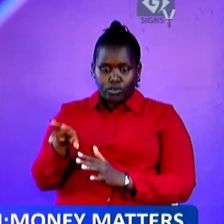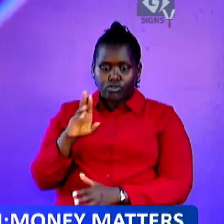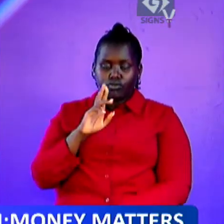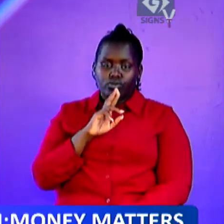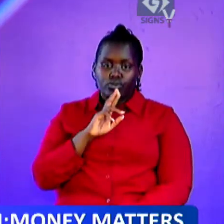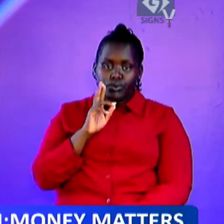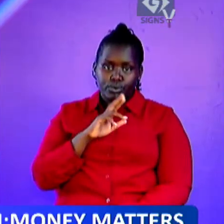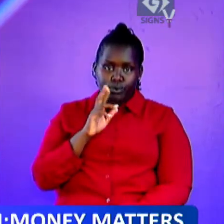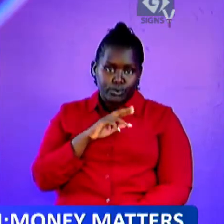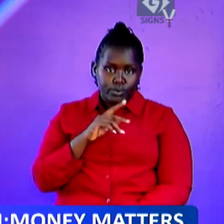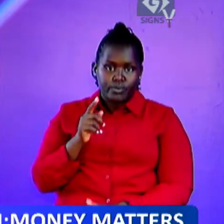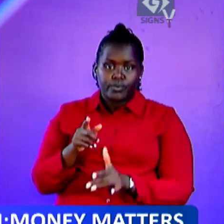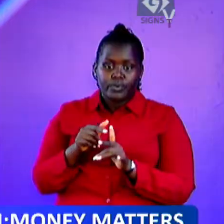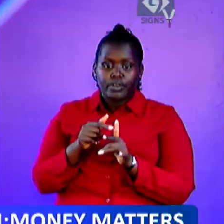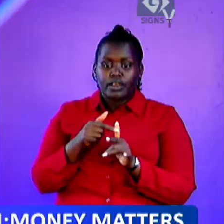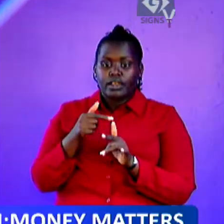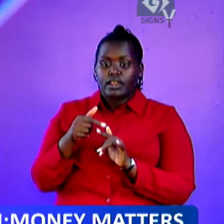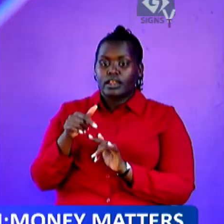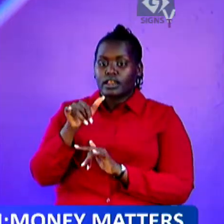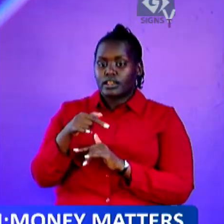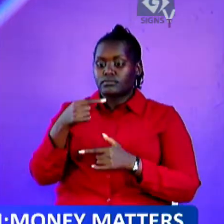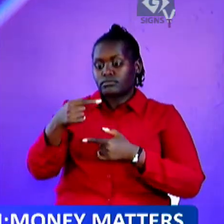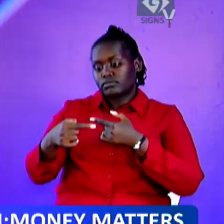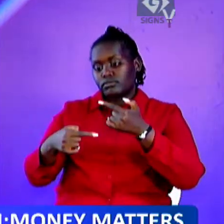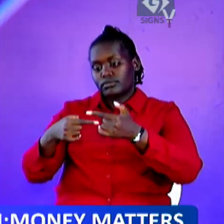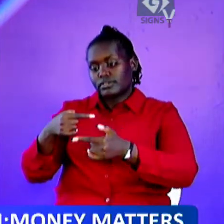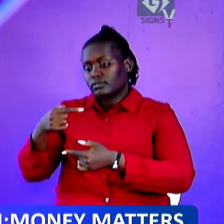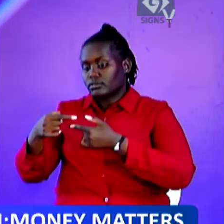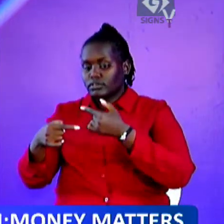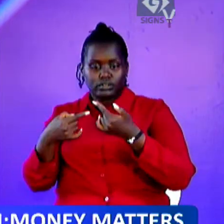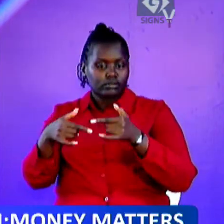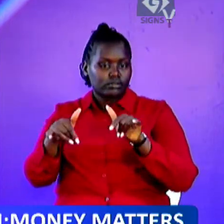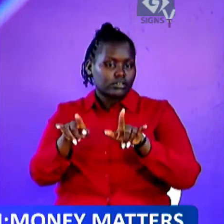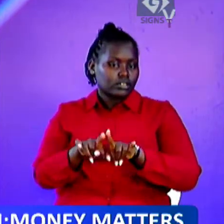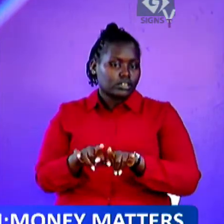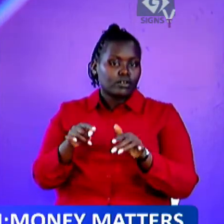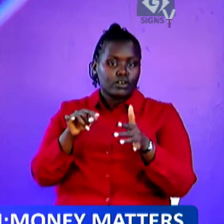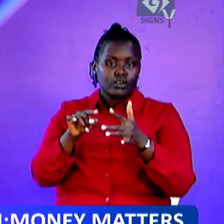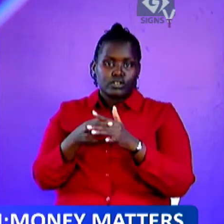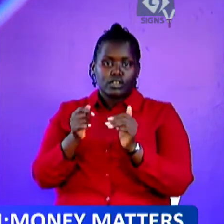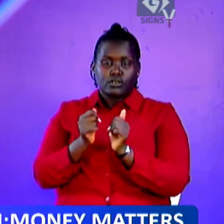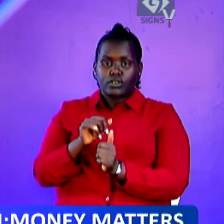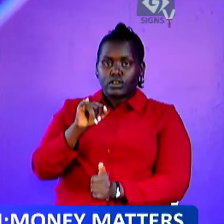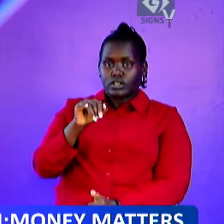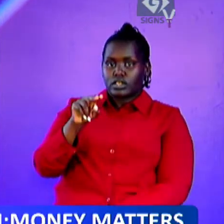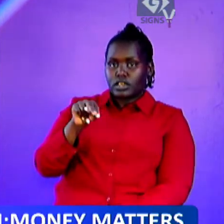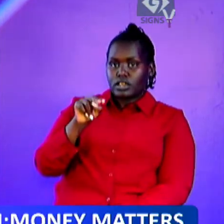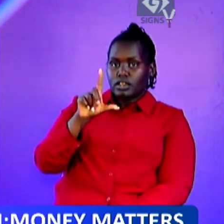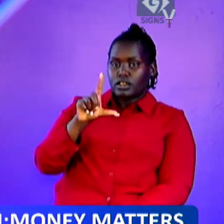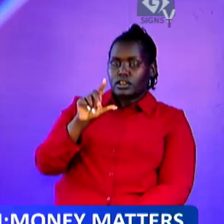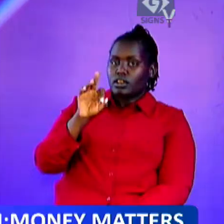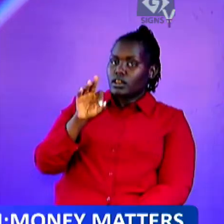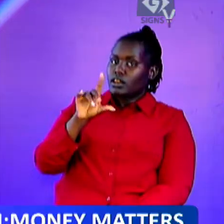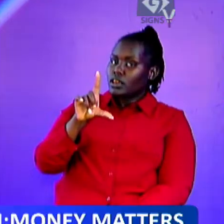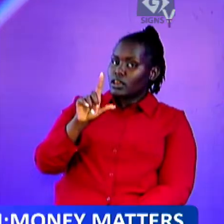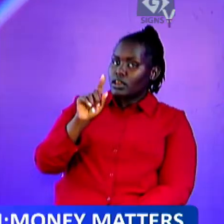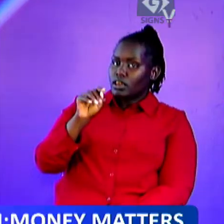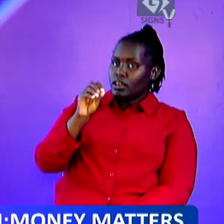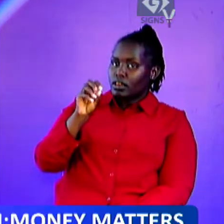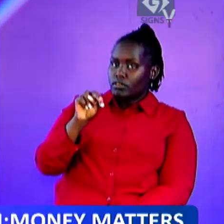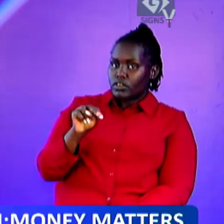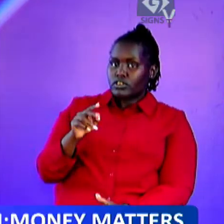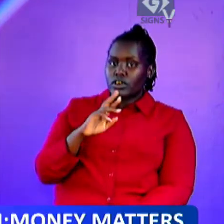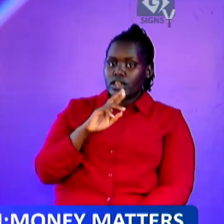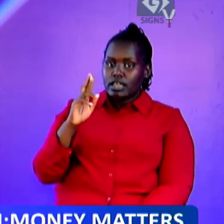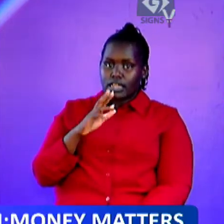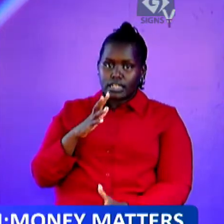Yeah. And that it goes on like that. So usually you start with inflation, then the T-bill. The riskier the investment you